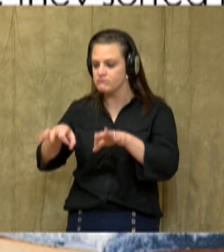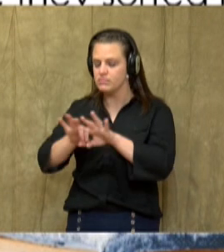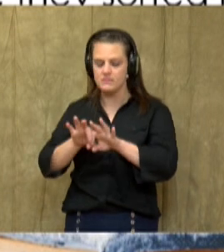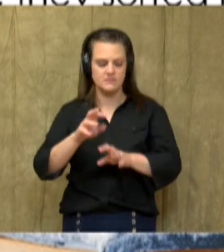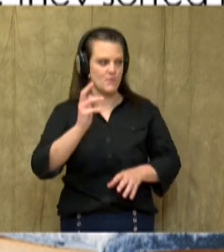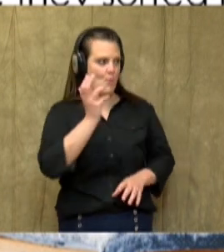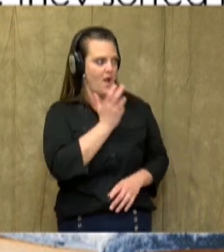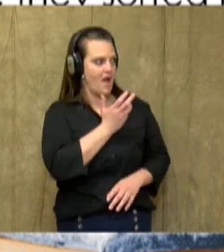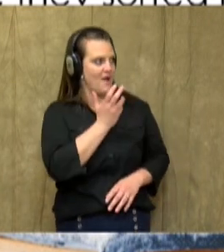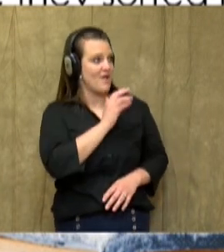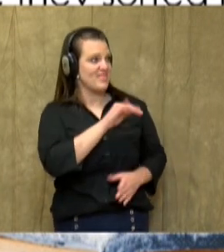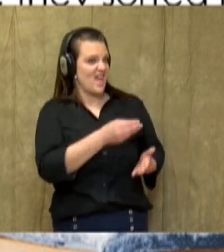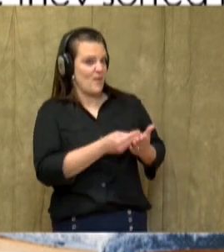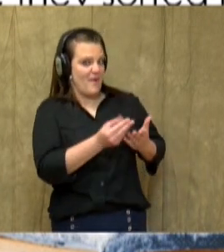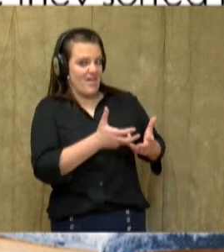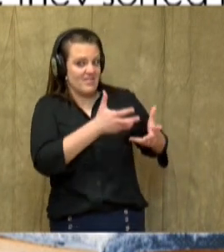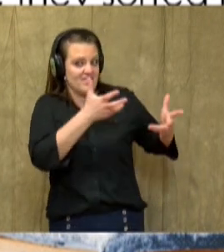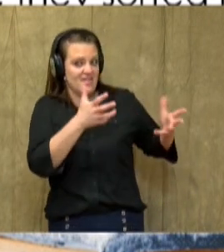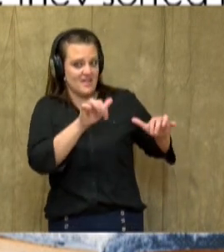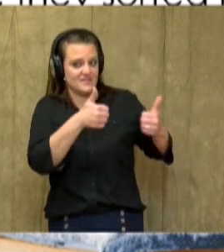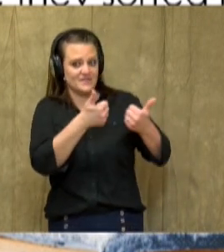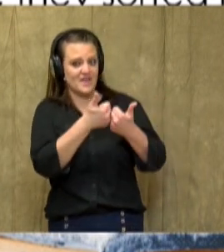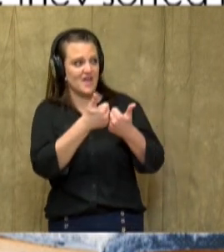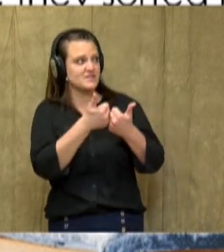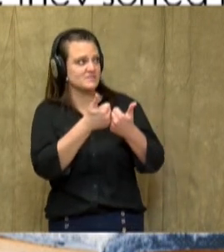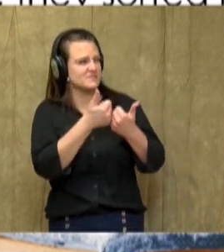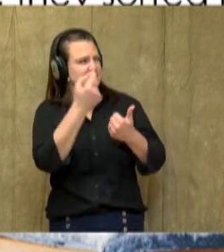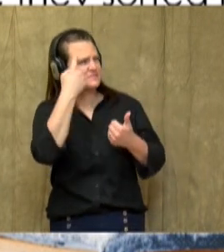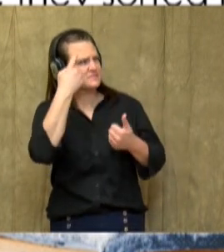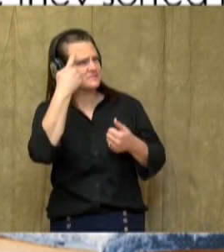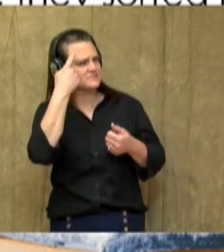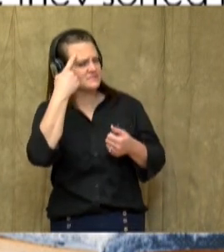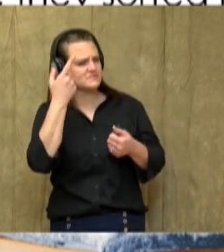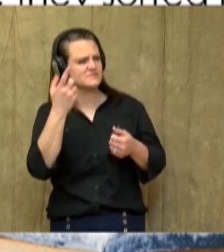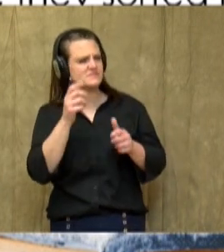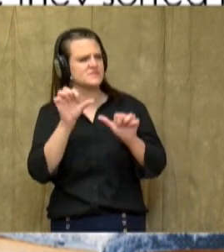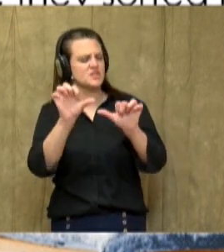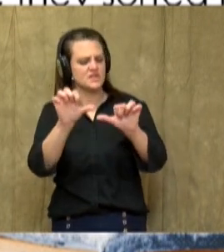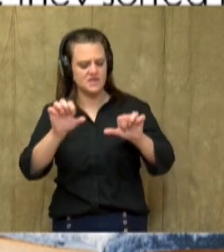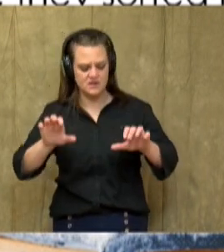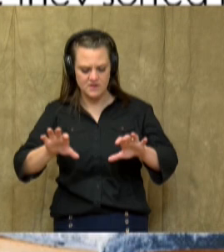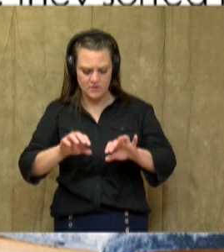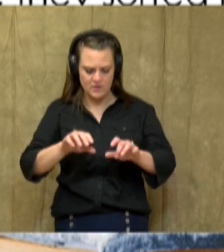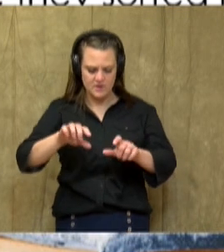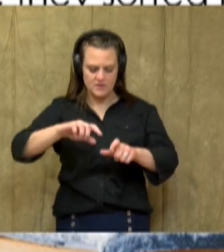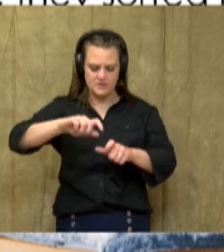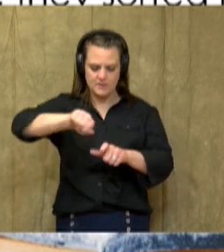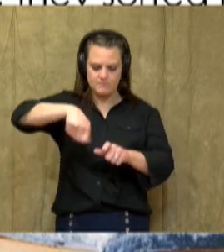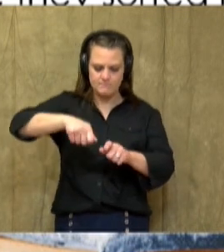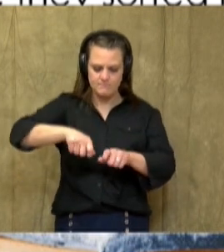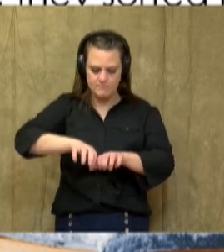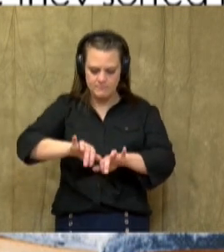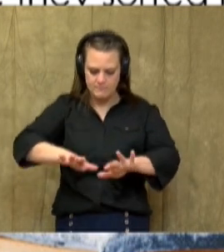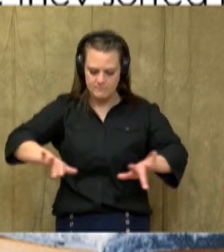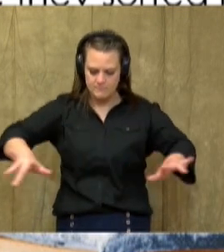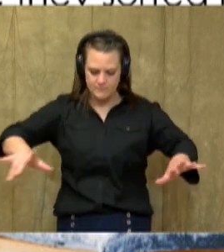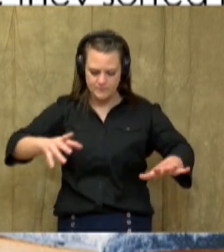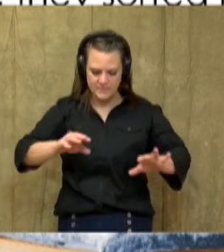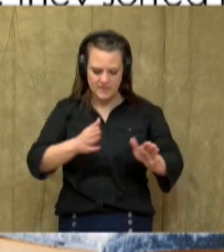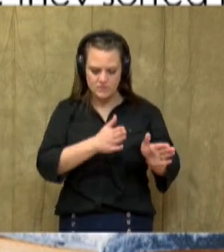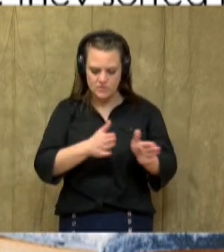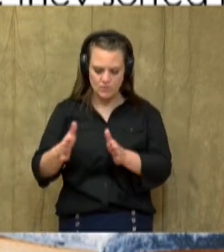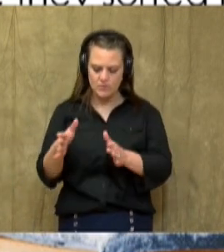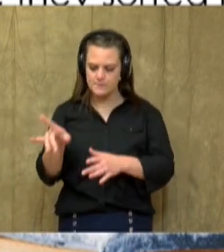Wow, that could buy a lot of video games, Caitlin thought. Caitlin continued opening rolls for both of them. For a while, they sorted